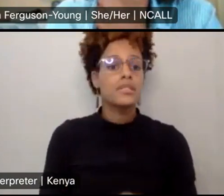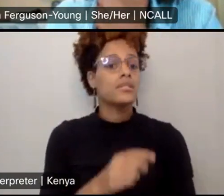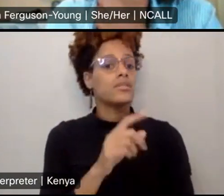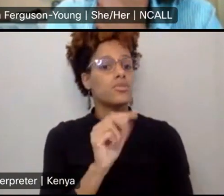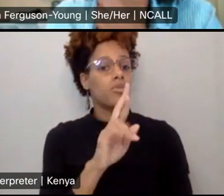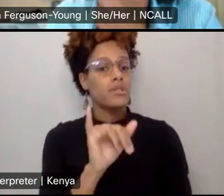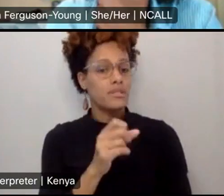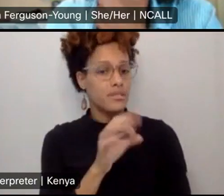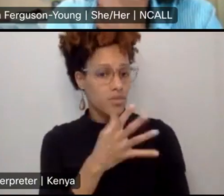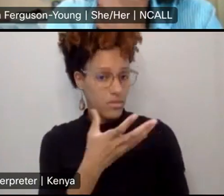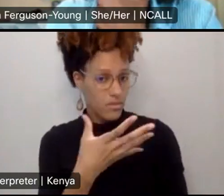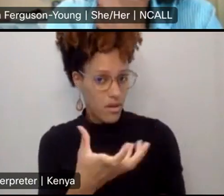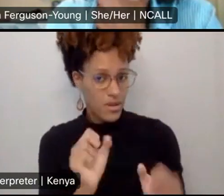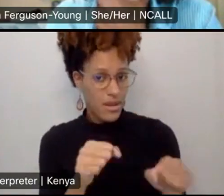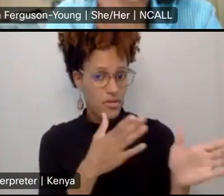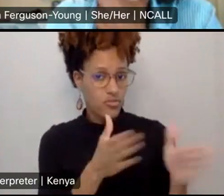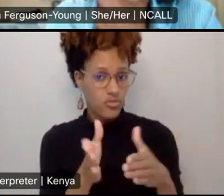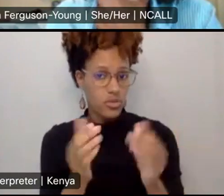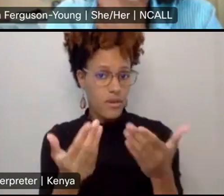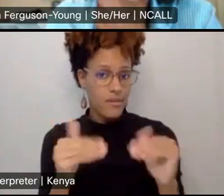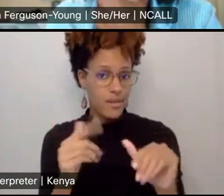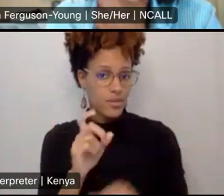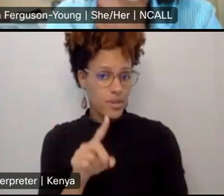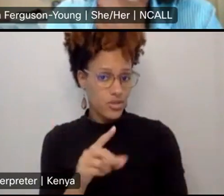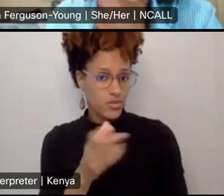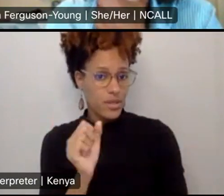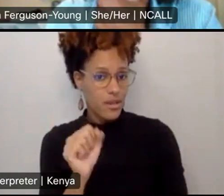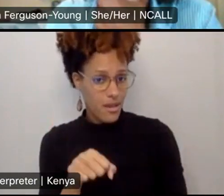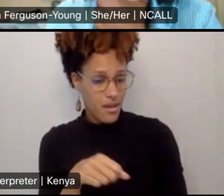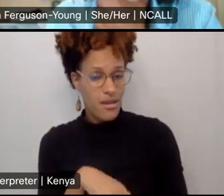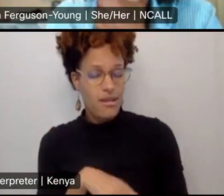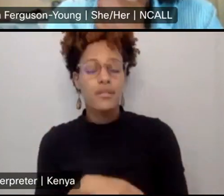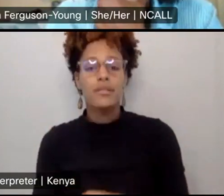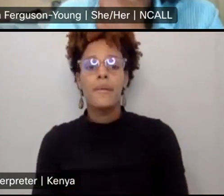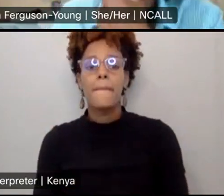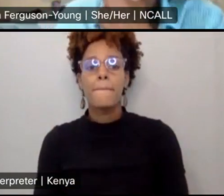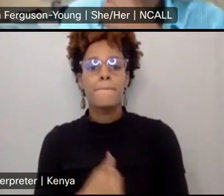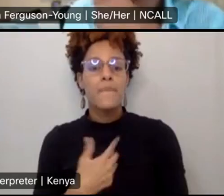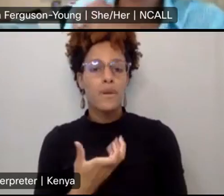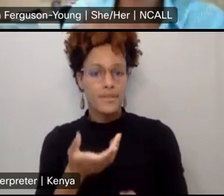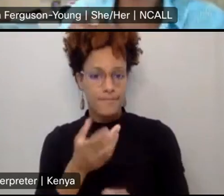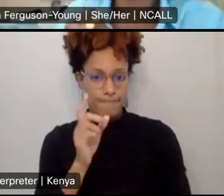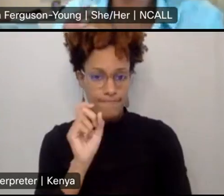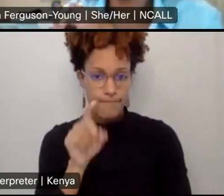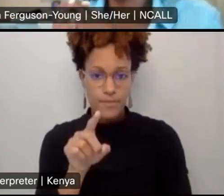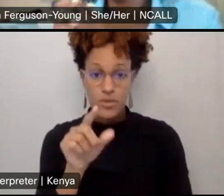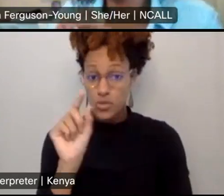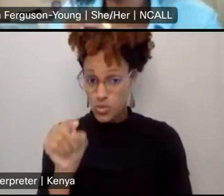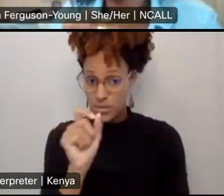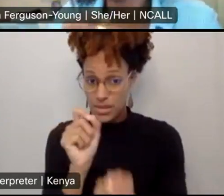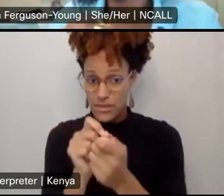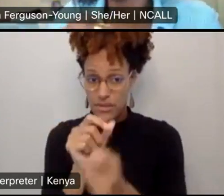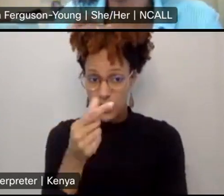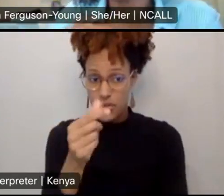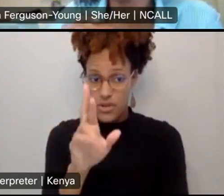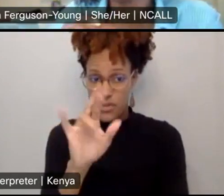could actually transition into our next question, where I would like to ask you, Gregory, what